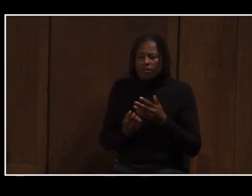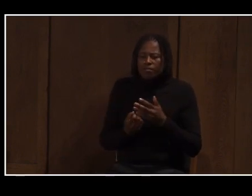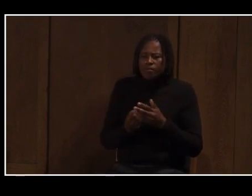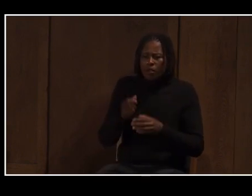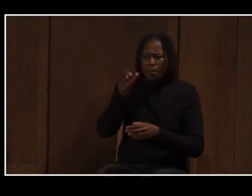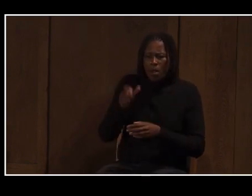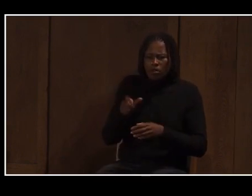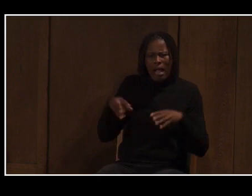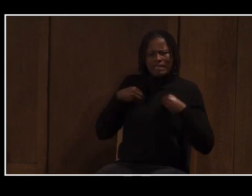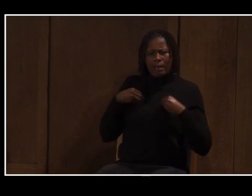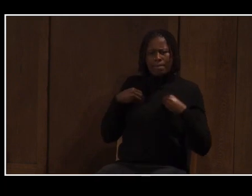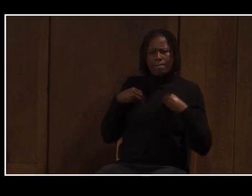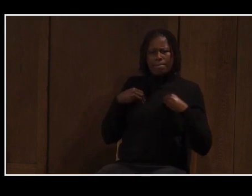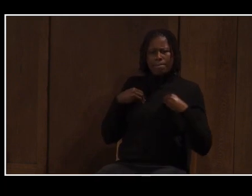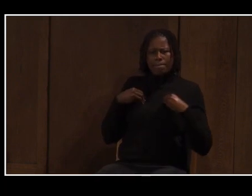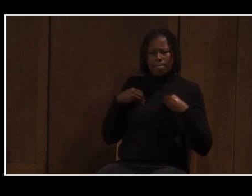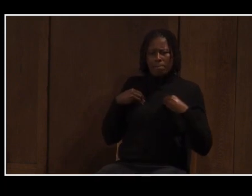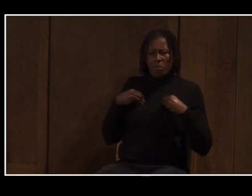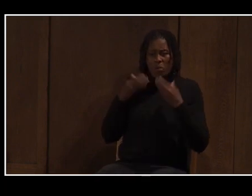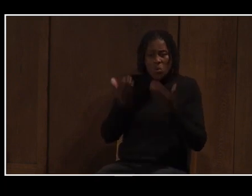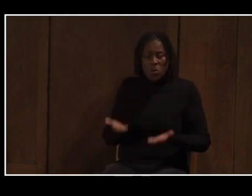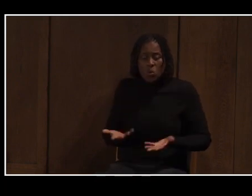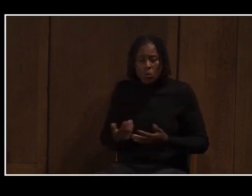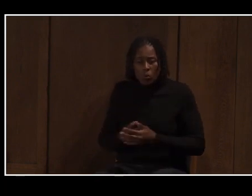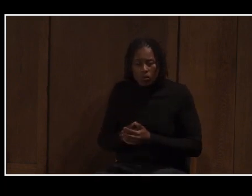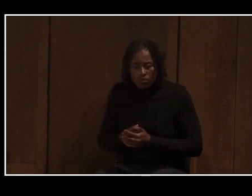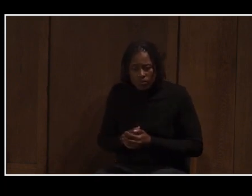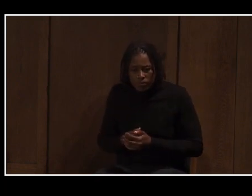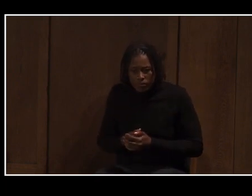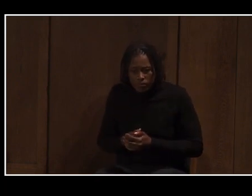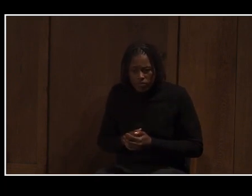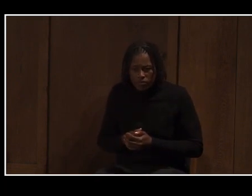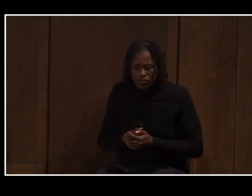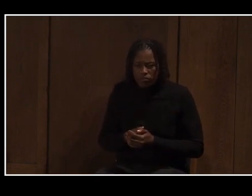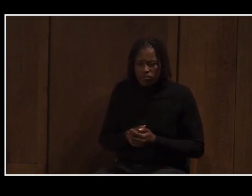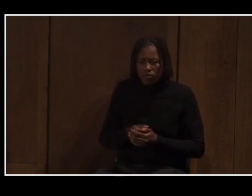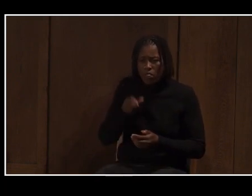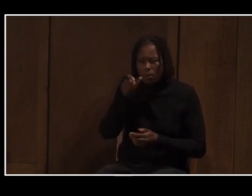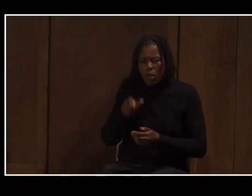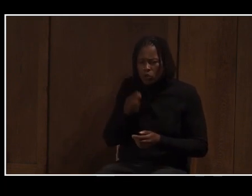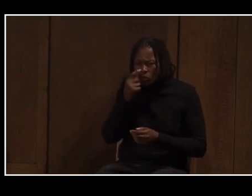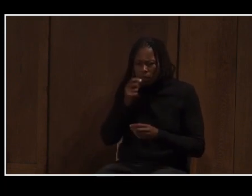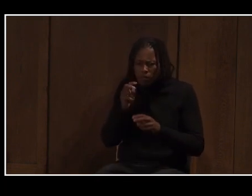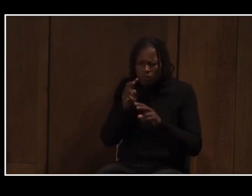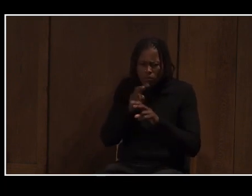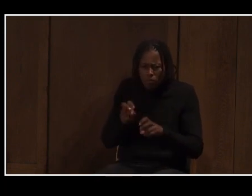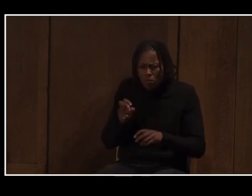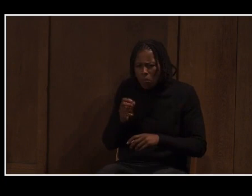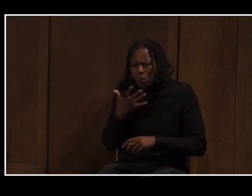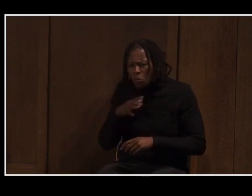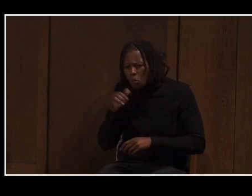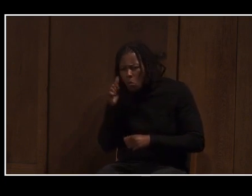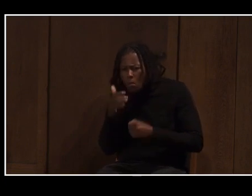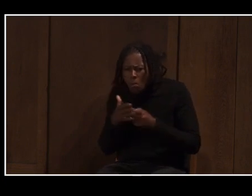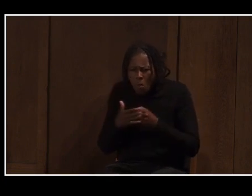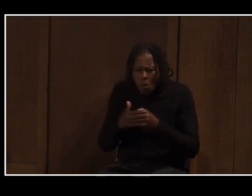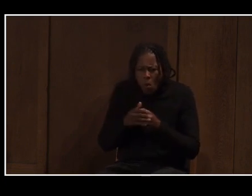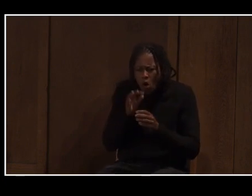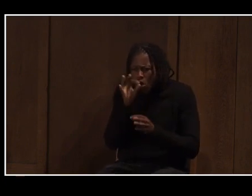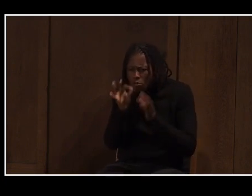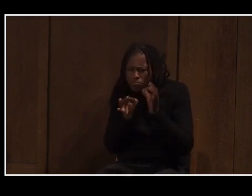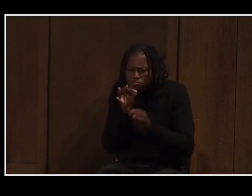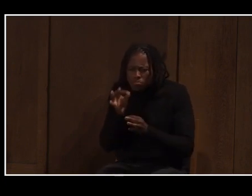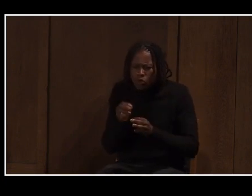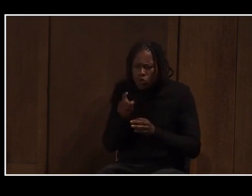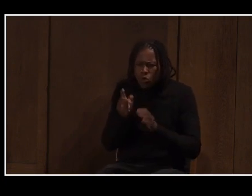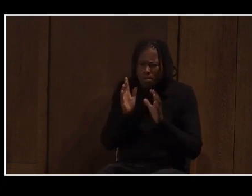are. They're really curious and kind of, you don't have this idea that you need to be